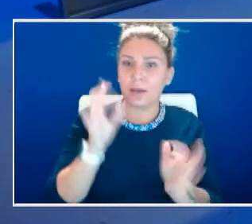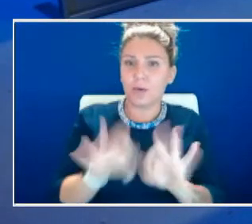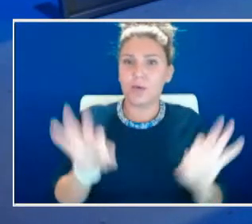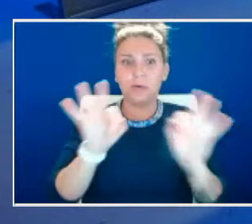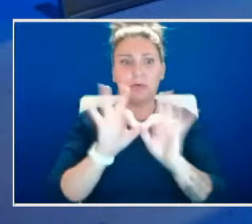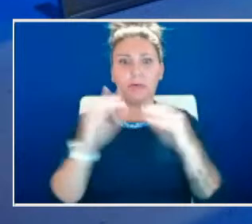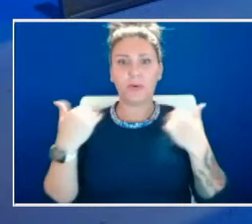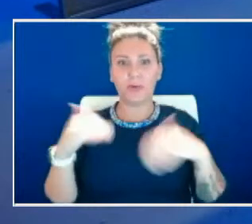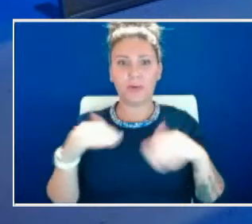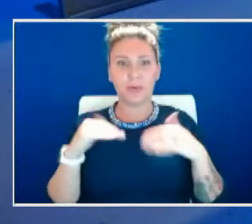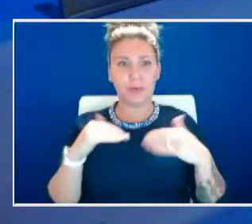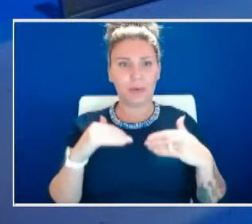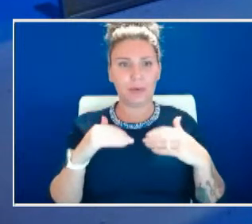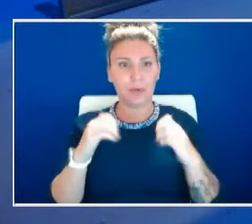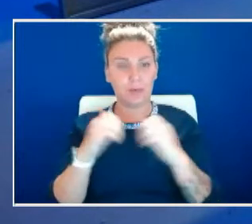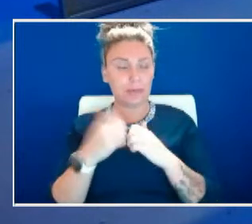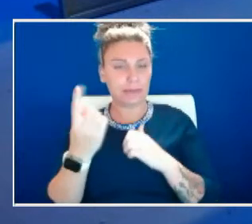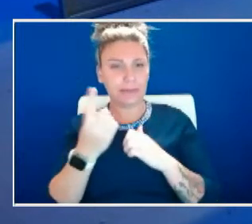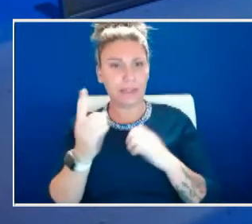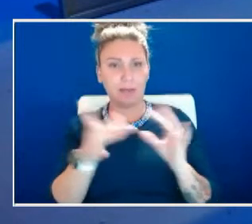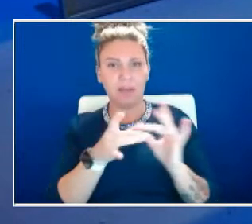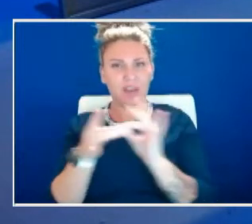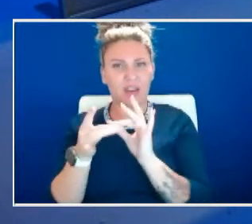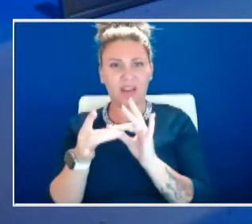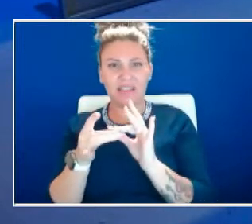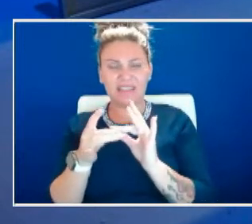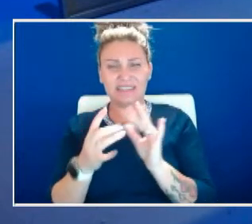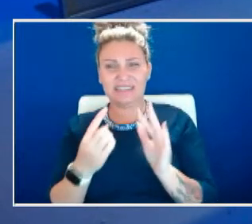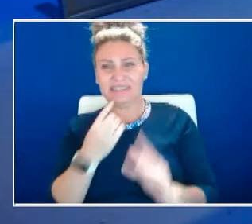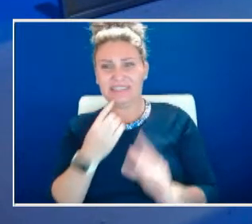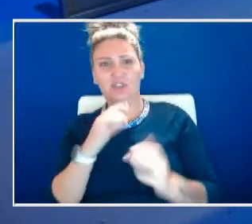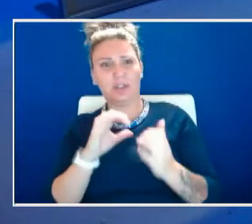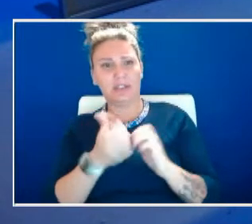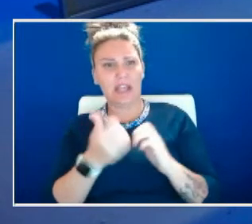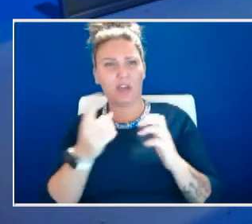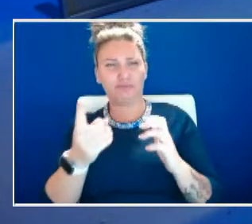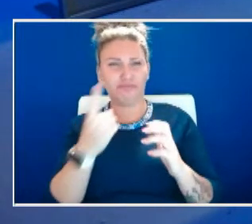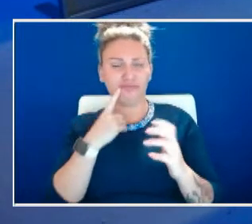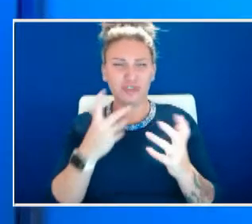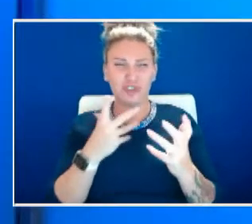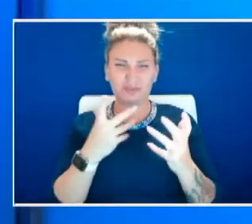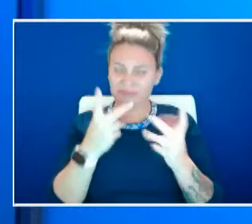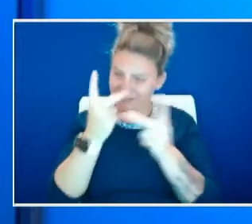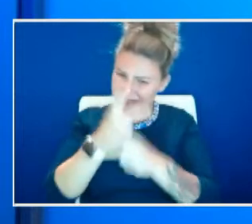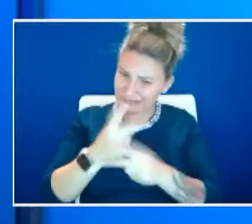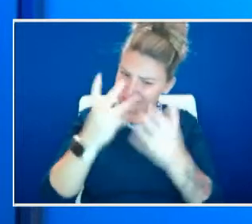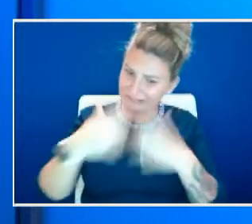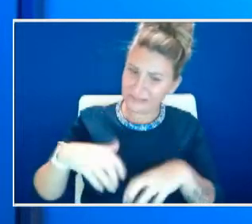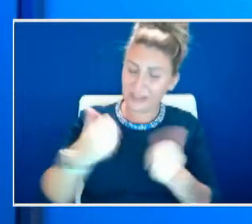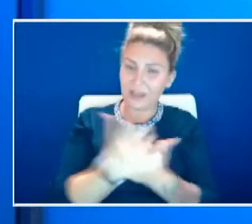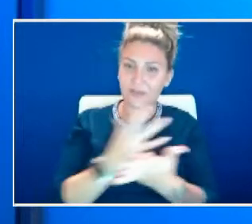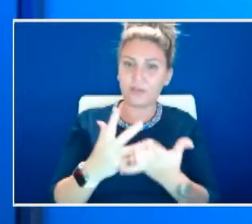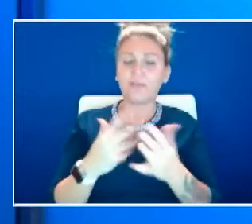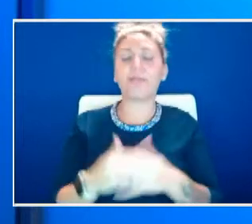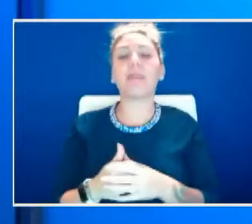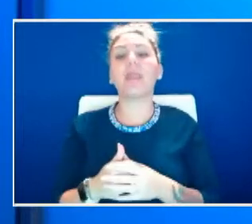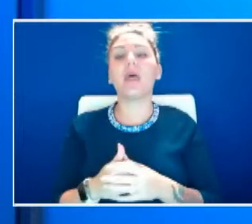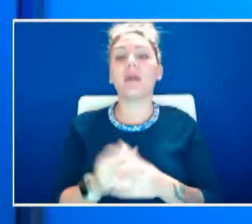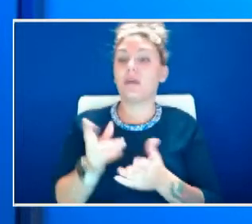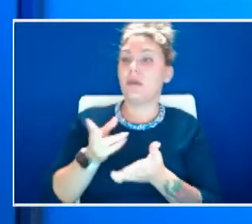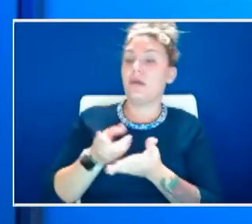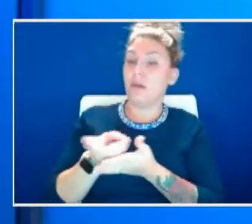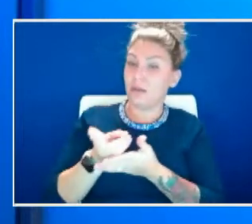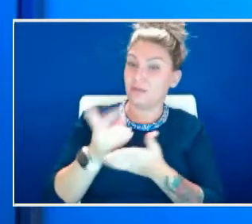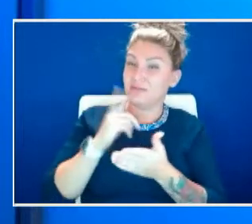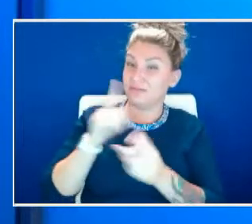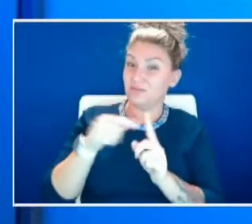something, combined with something so serious, but kind of how did you grapple with that? Honestly, when I got my